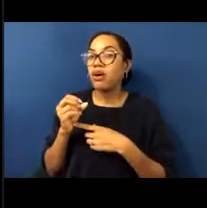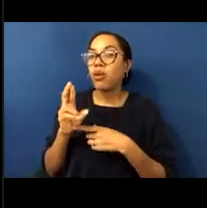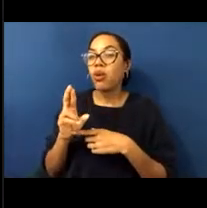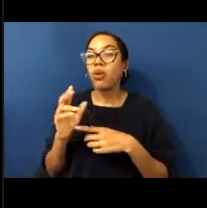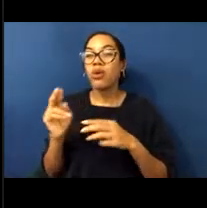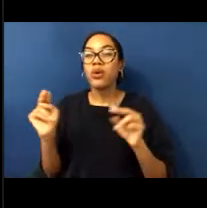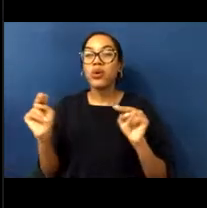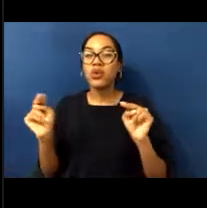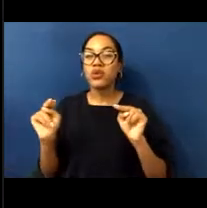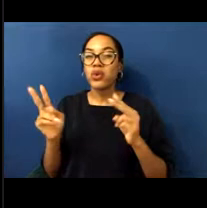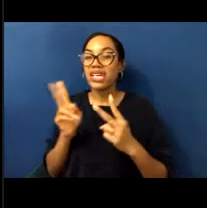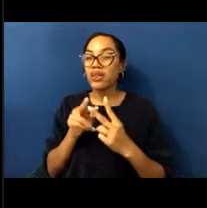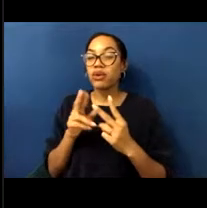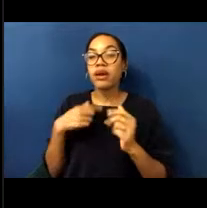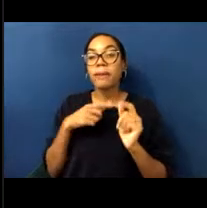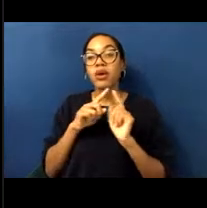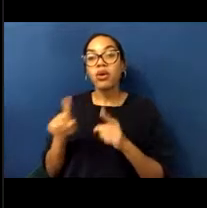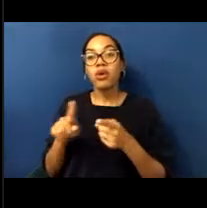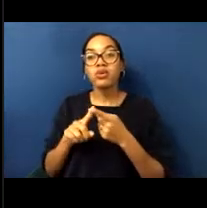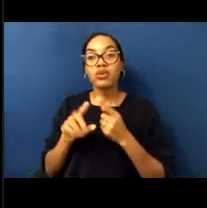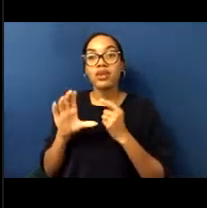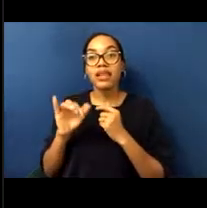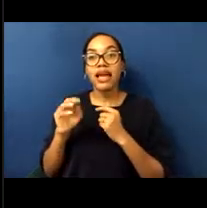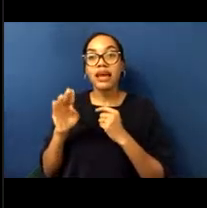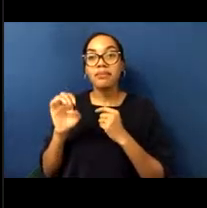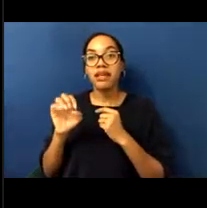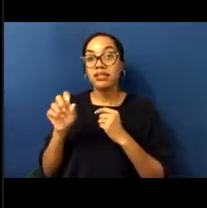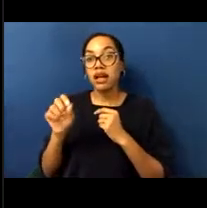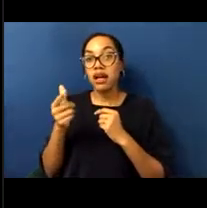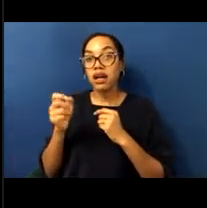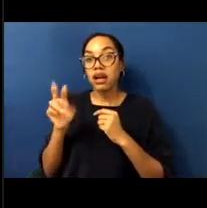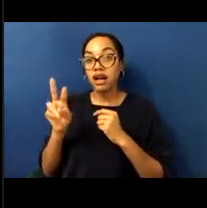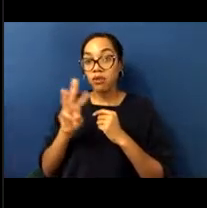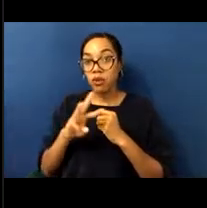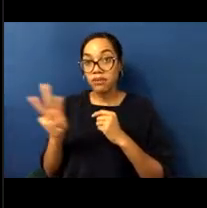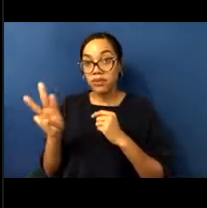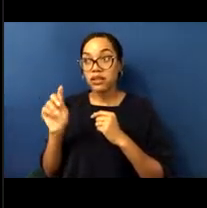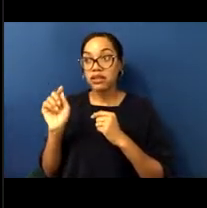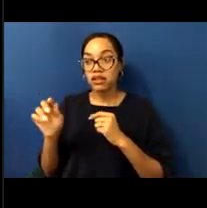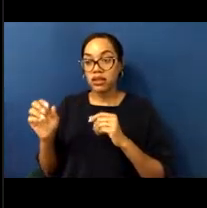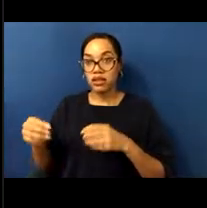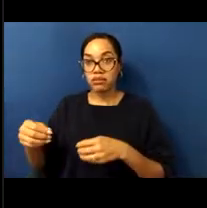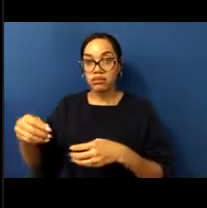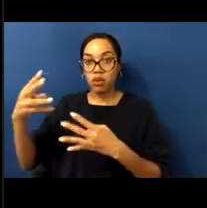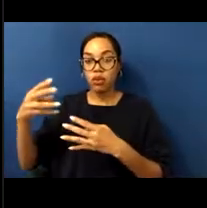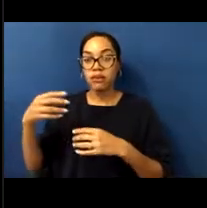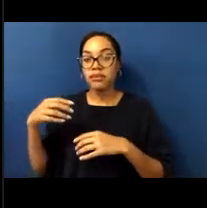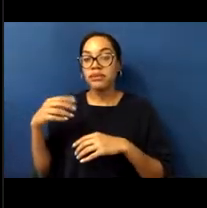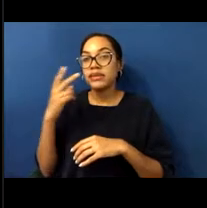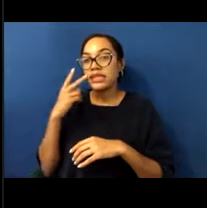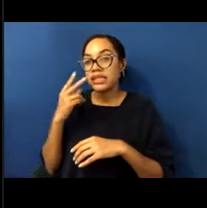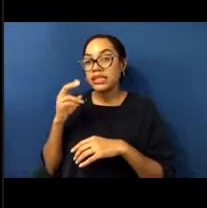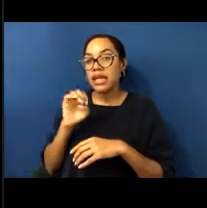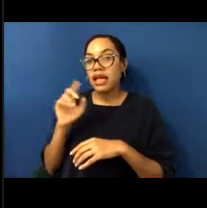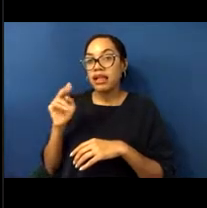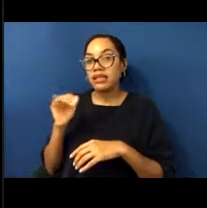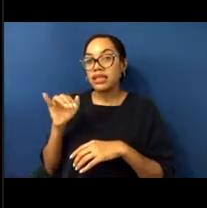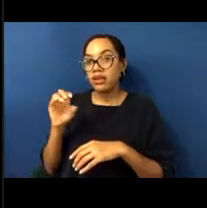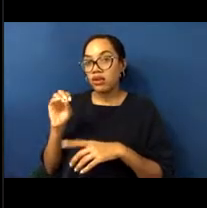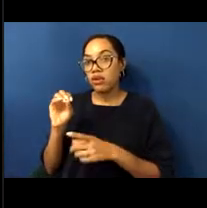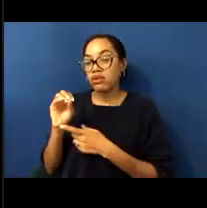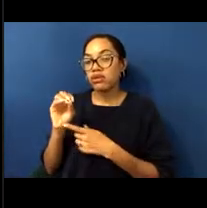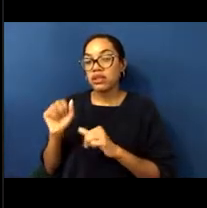But if you check out the NOAA or the climate.gov website, there should be information that you can find on El Nino. But you're right, it is measured in the Eastern